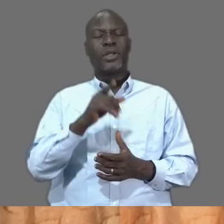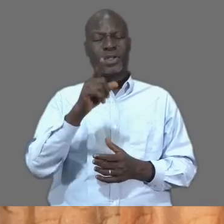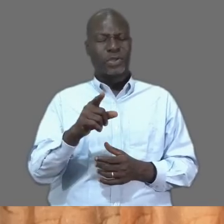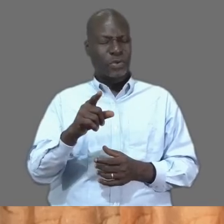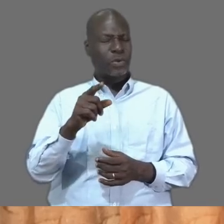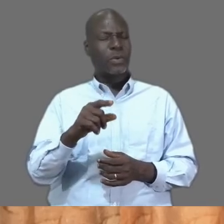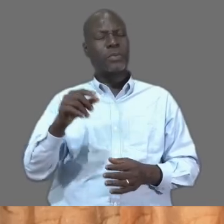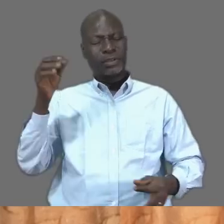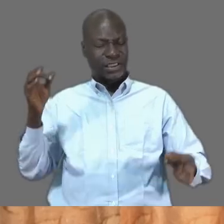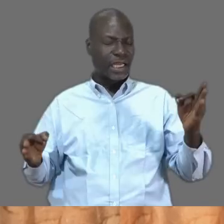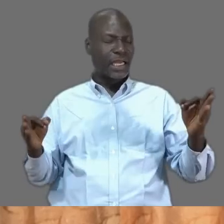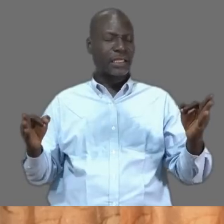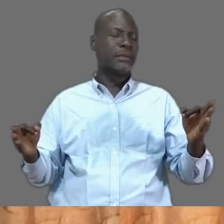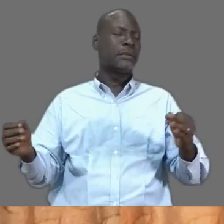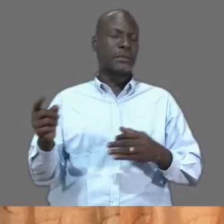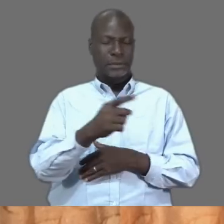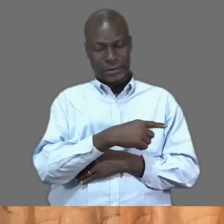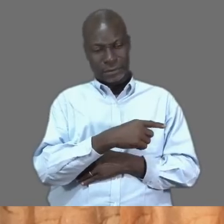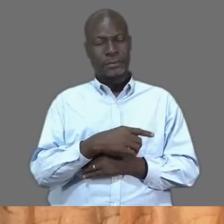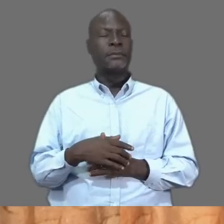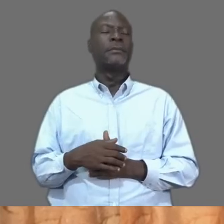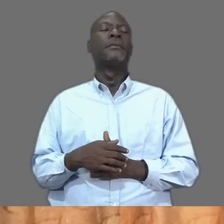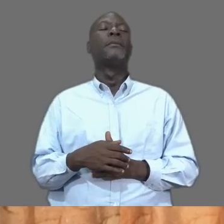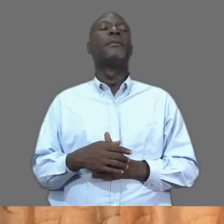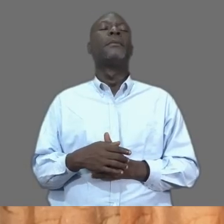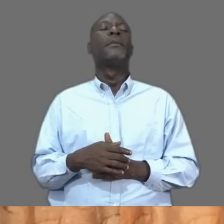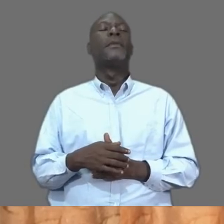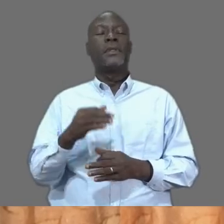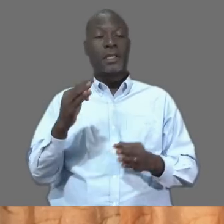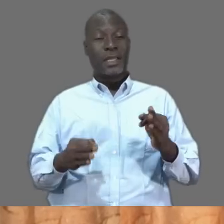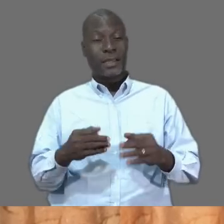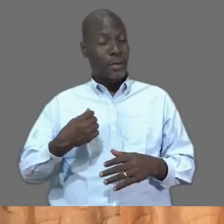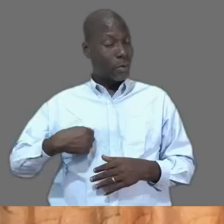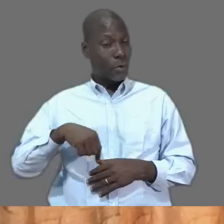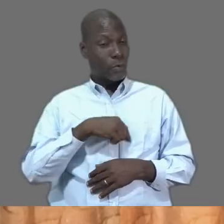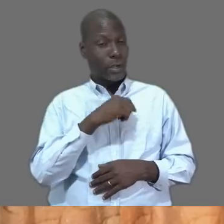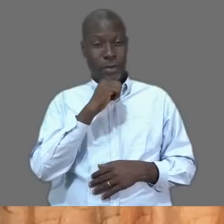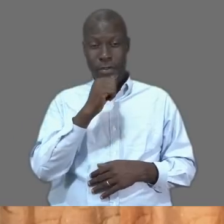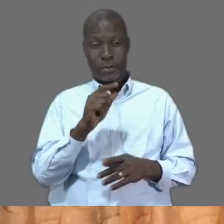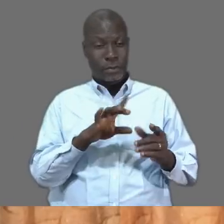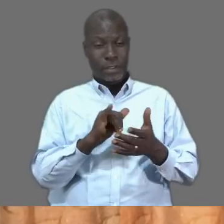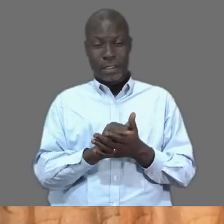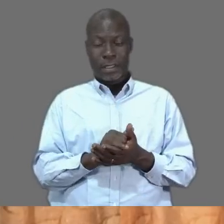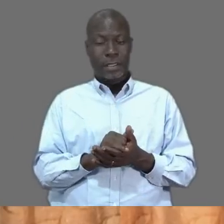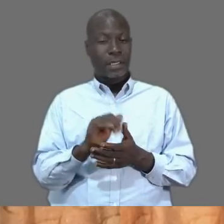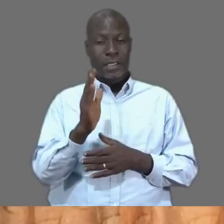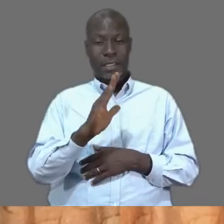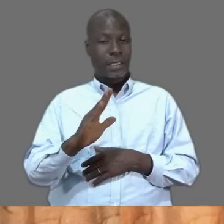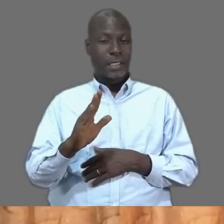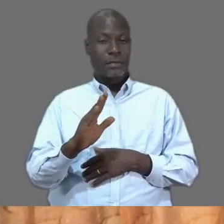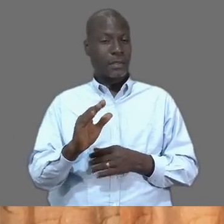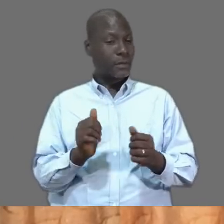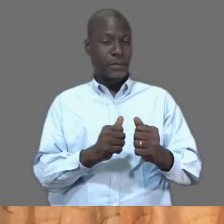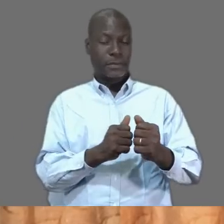so aba ewo asase so na sai enkofa obi achi a enka de enka kofa wo yirechi odafopa e wuti